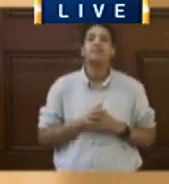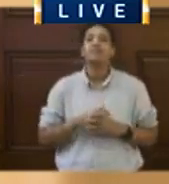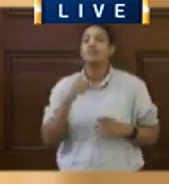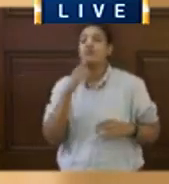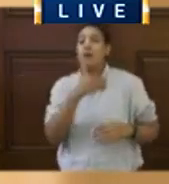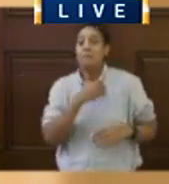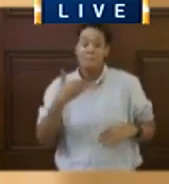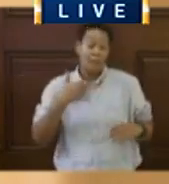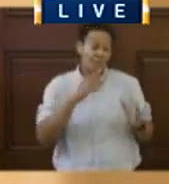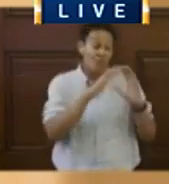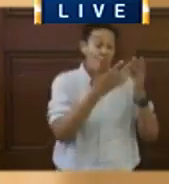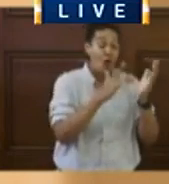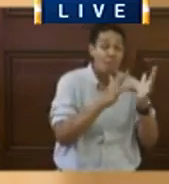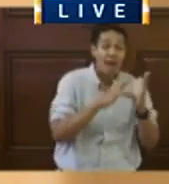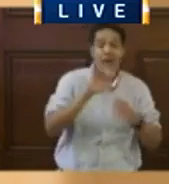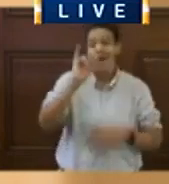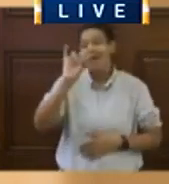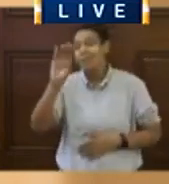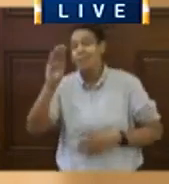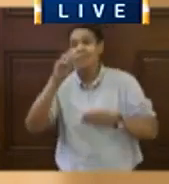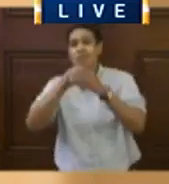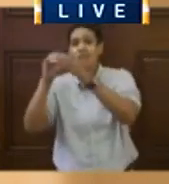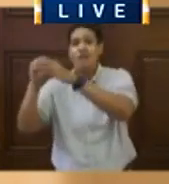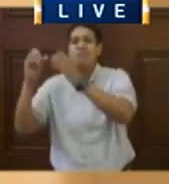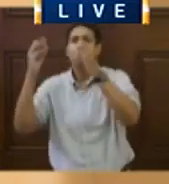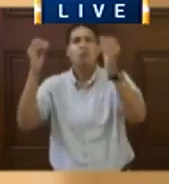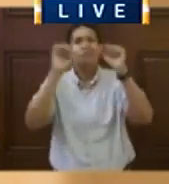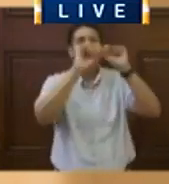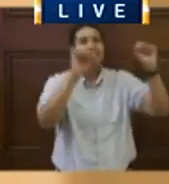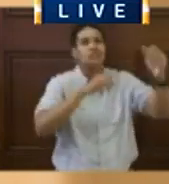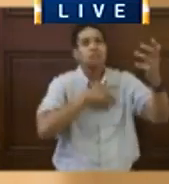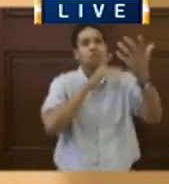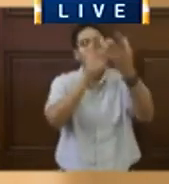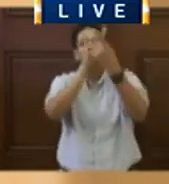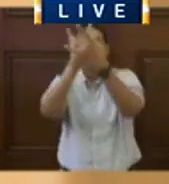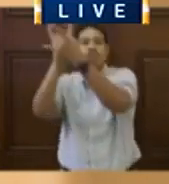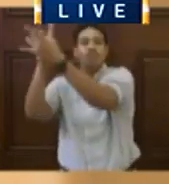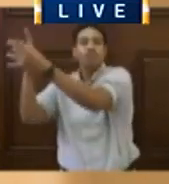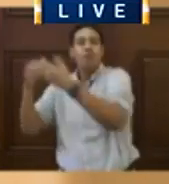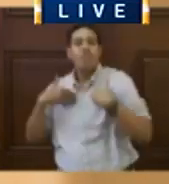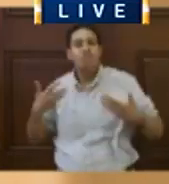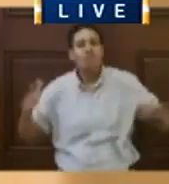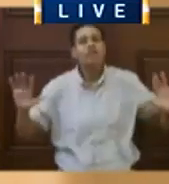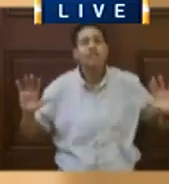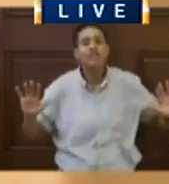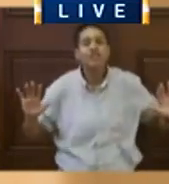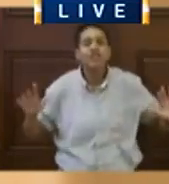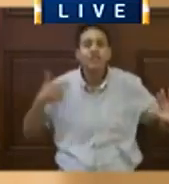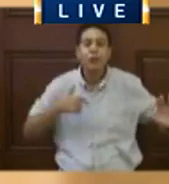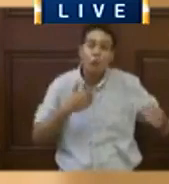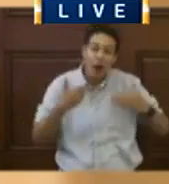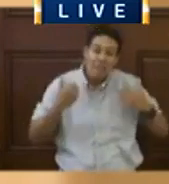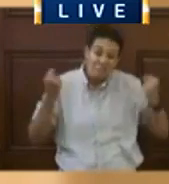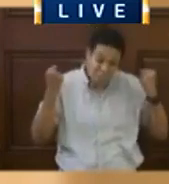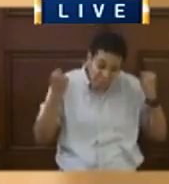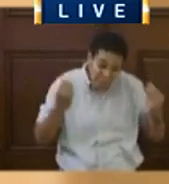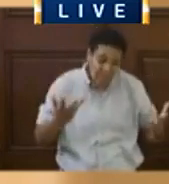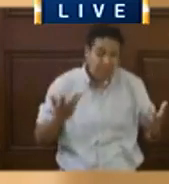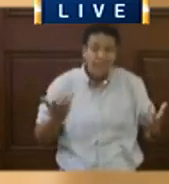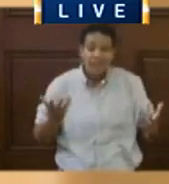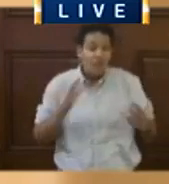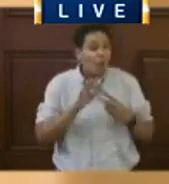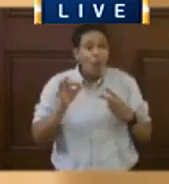Bank, members of the IDB, and so forth. So we have a number of